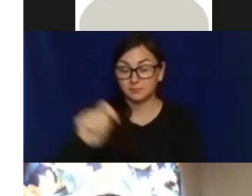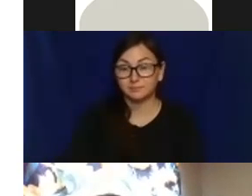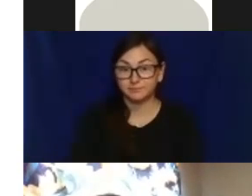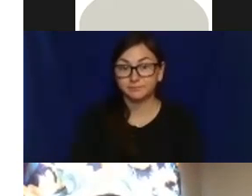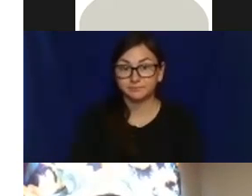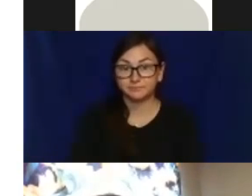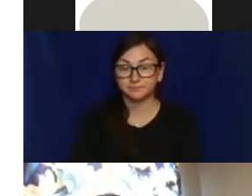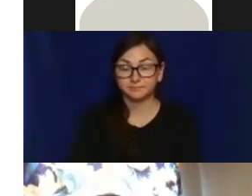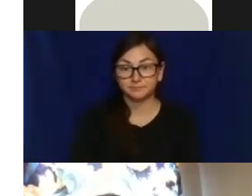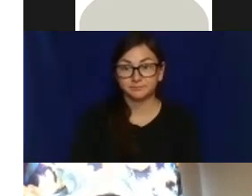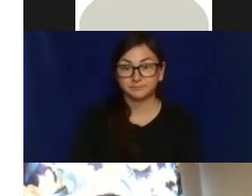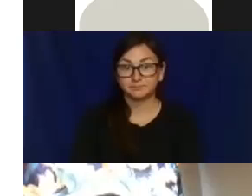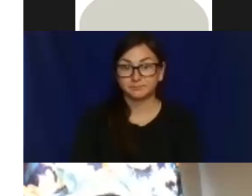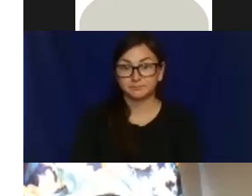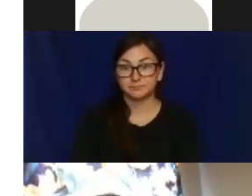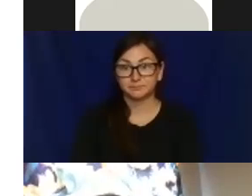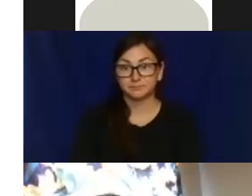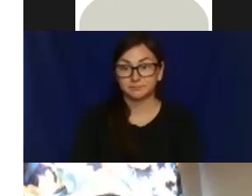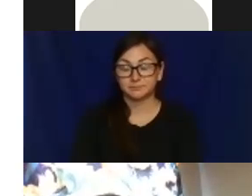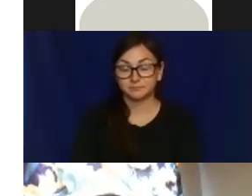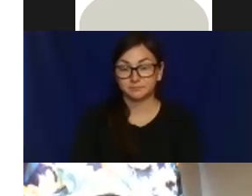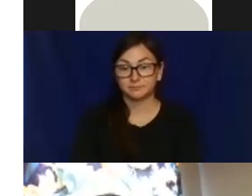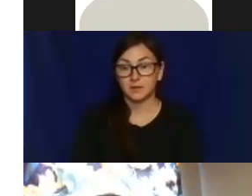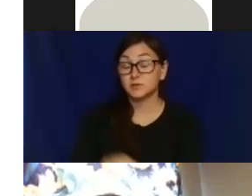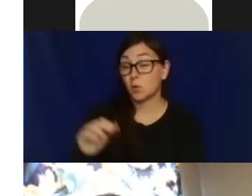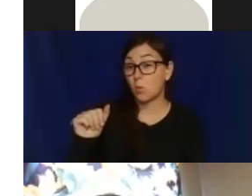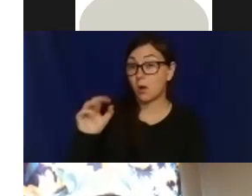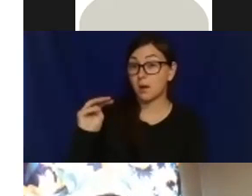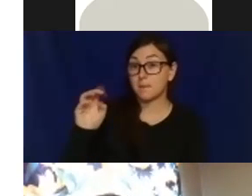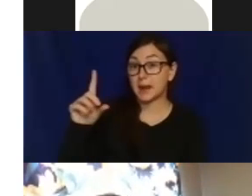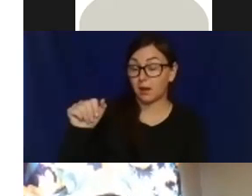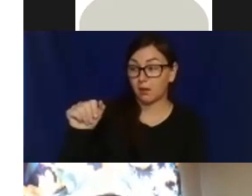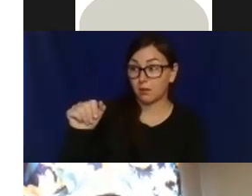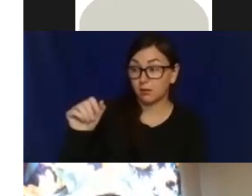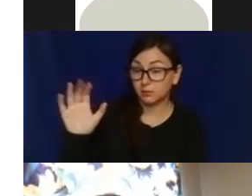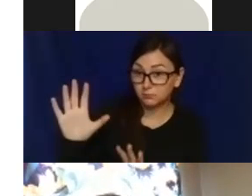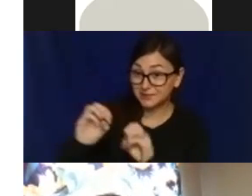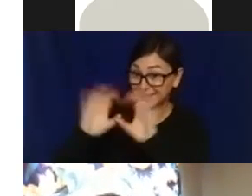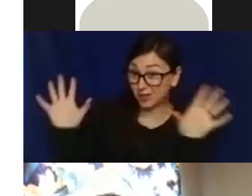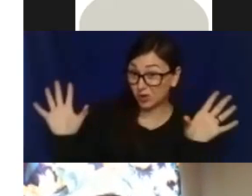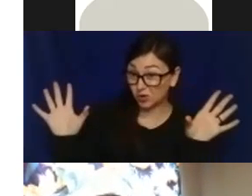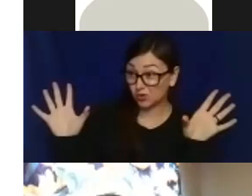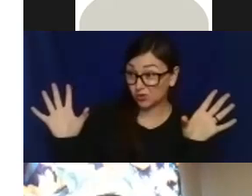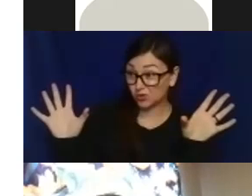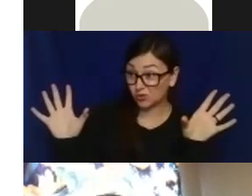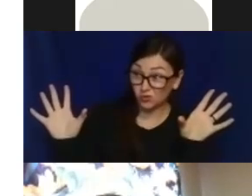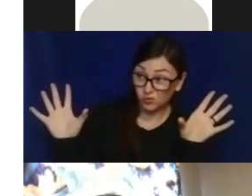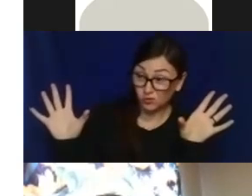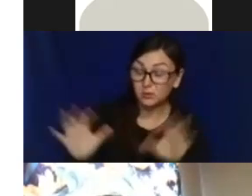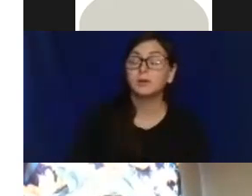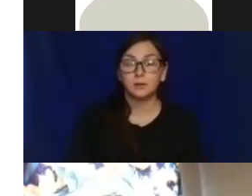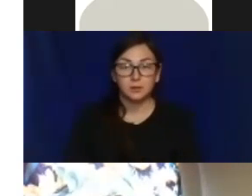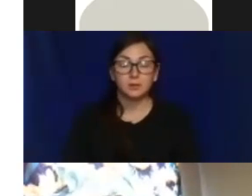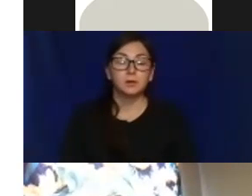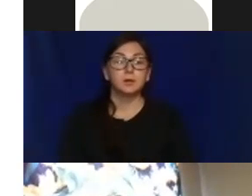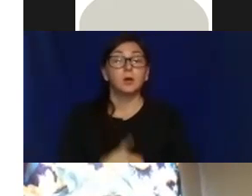Okay, so I think, Amanda, you had that question. Does that answer the question about the lone pair? So once you filled